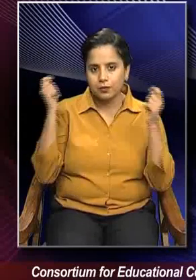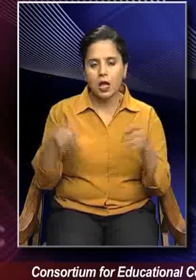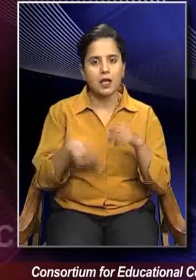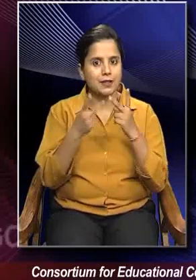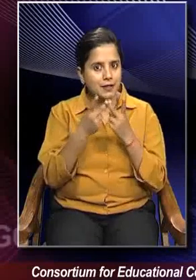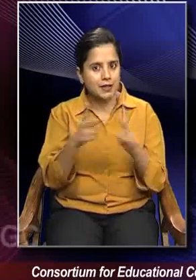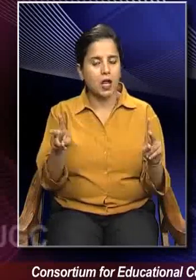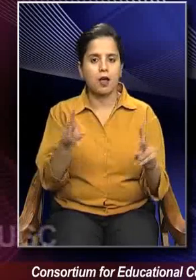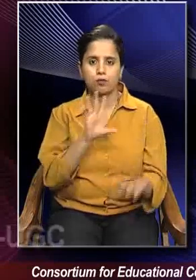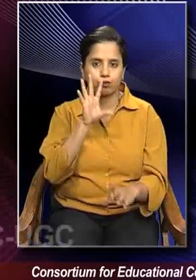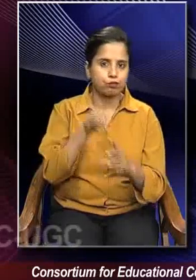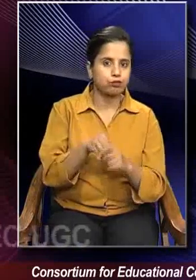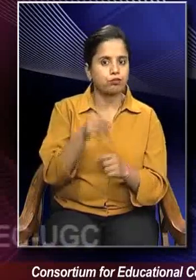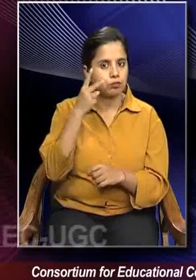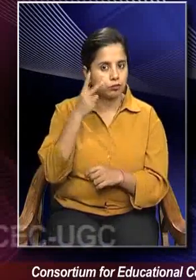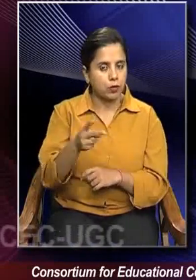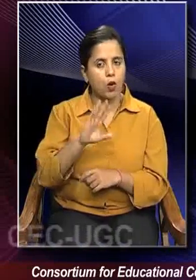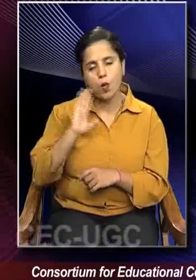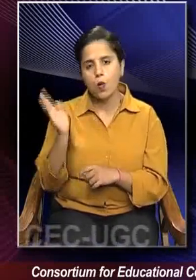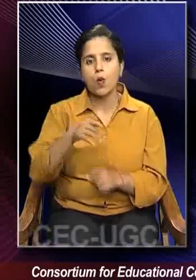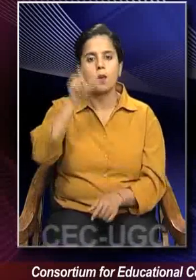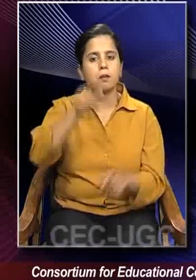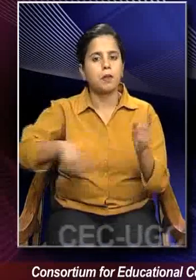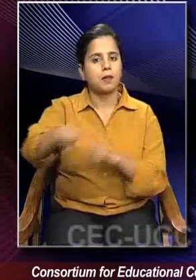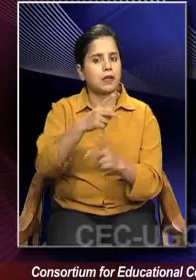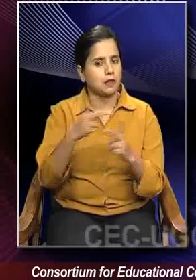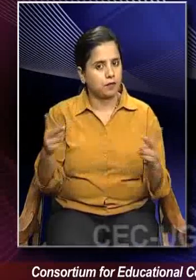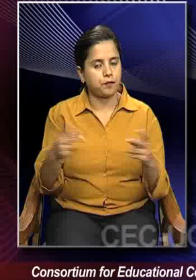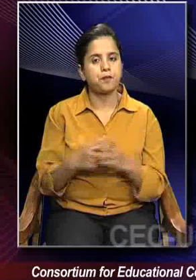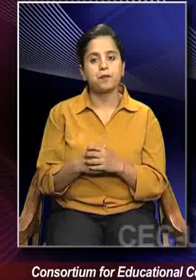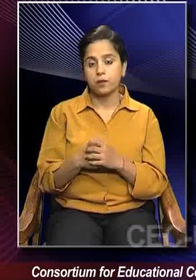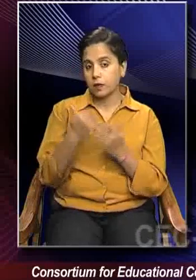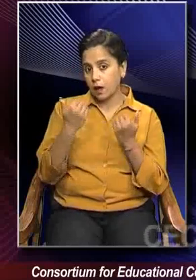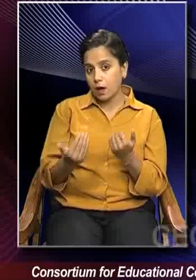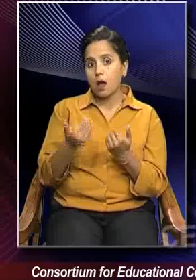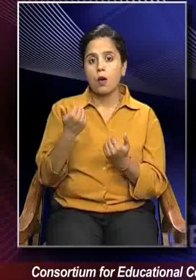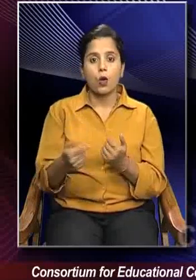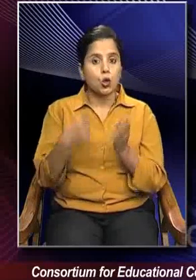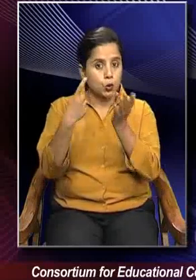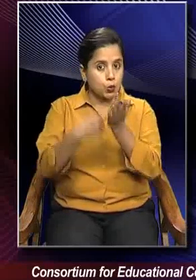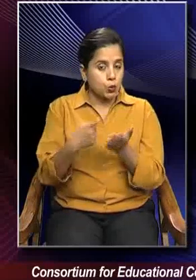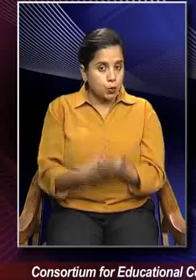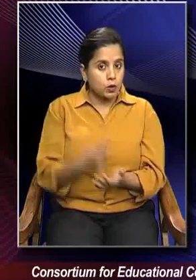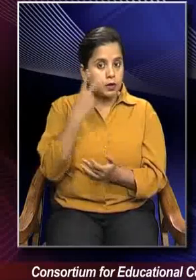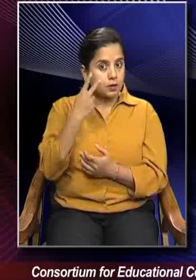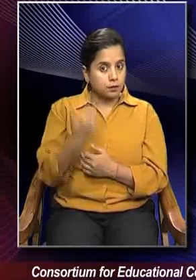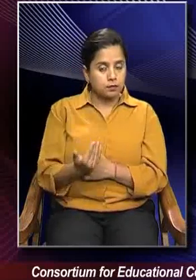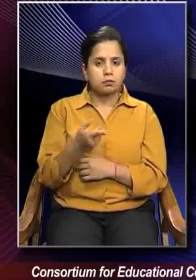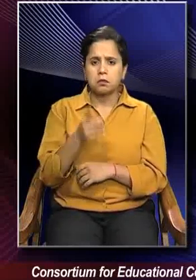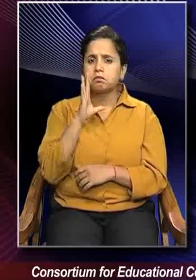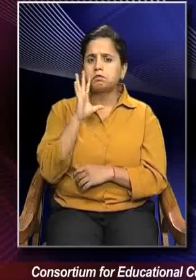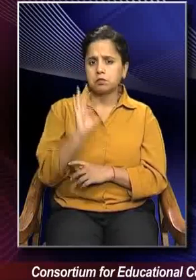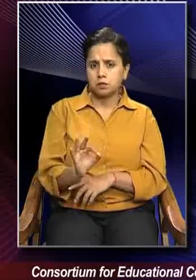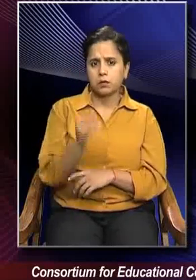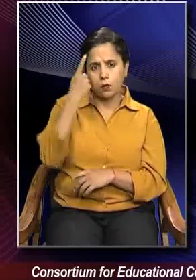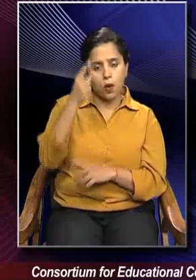unique contributions of every individual. Now, these principles are essential